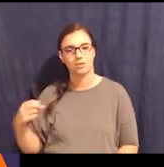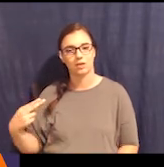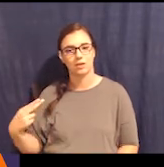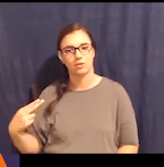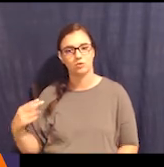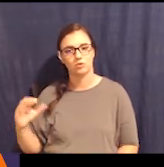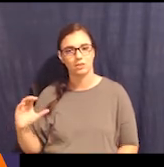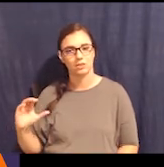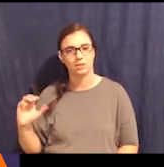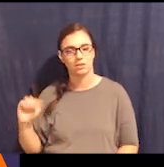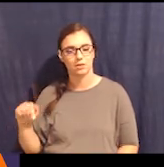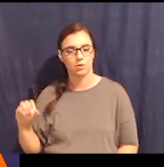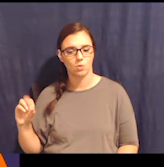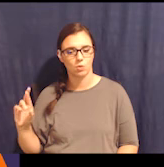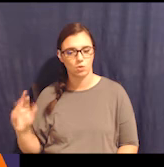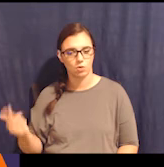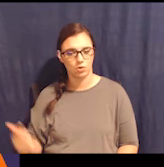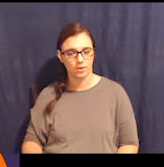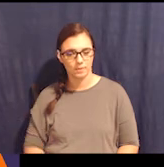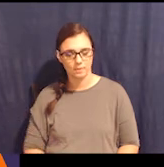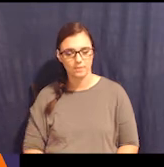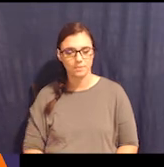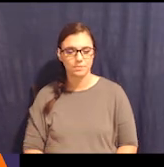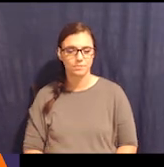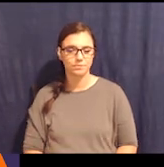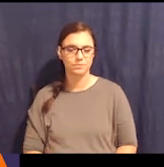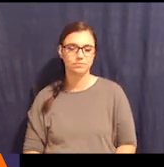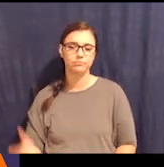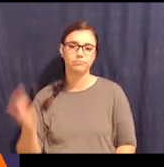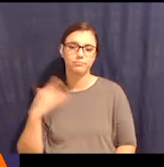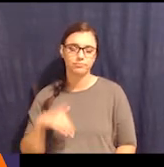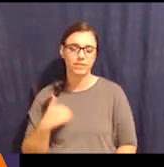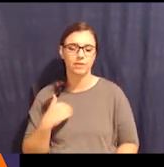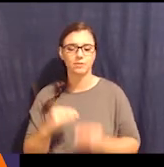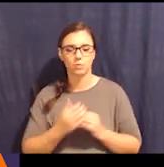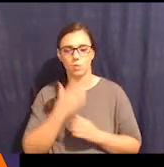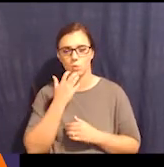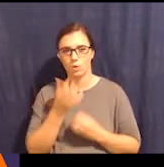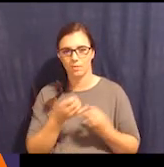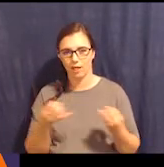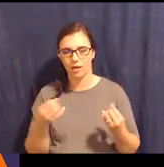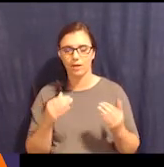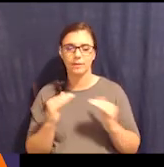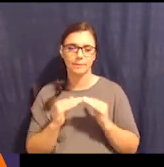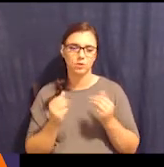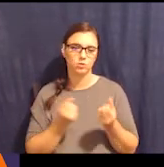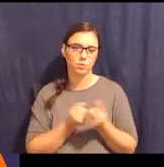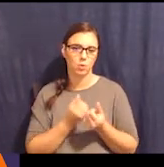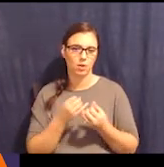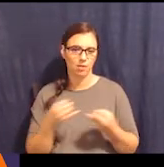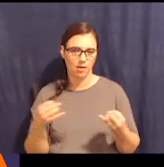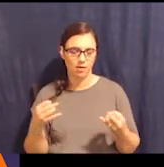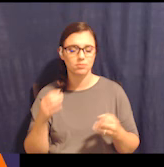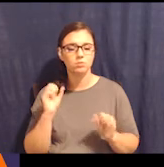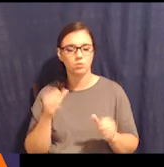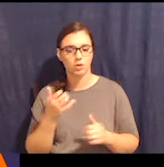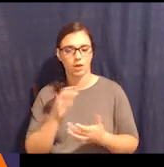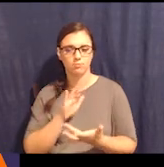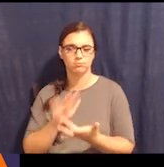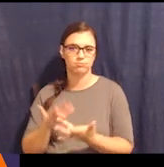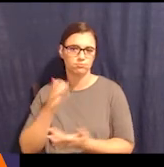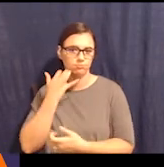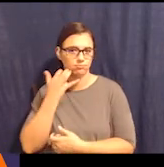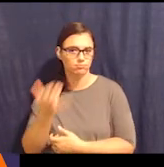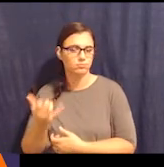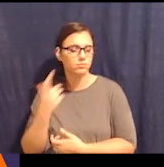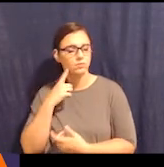Next, we have Warmlines and peer support lines that you can contact for emotional support. The